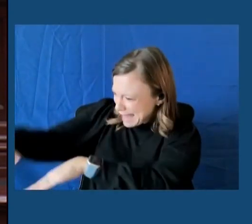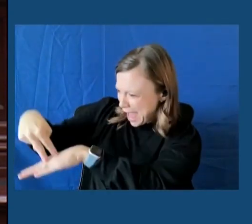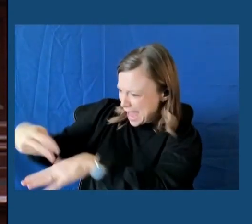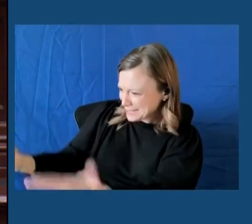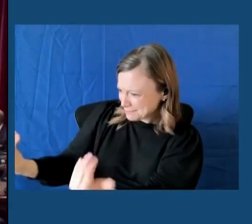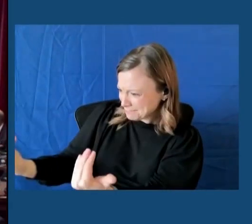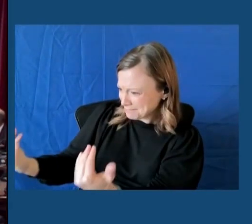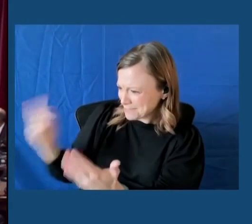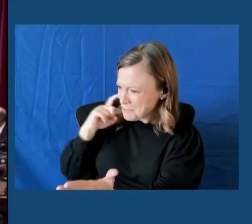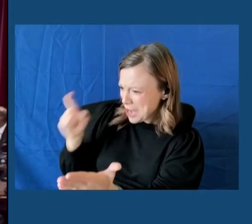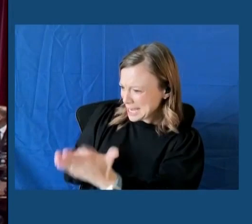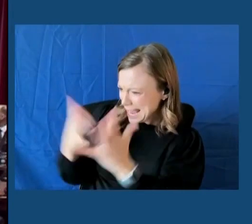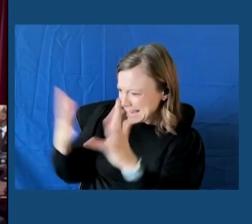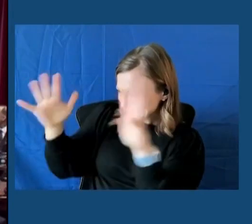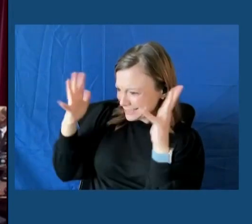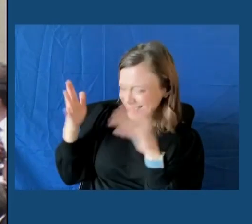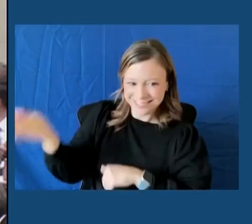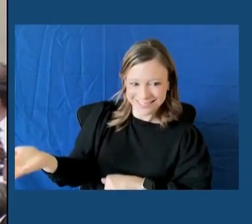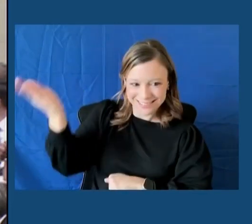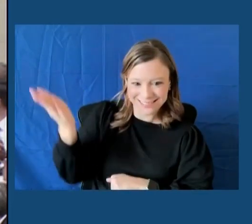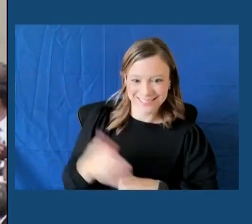Thank you.